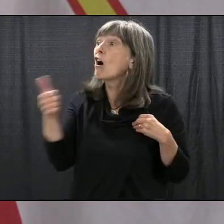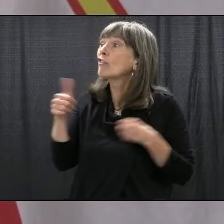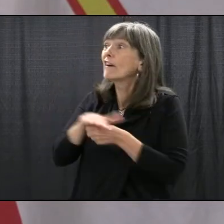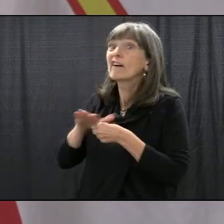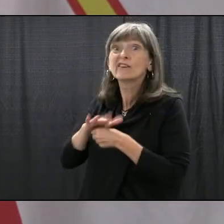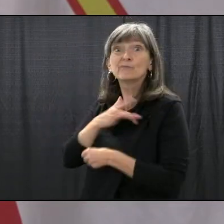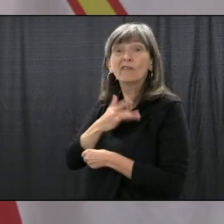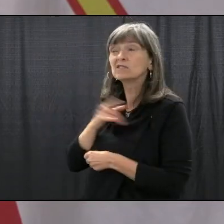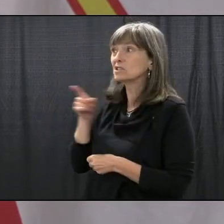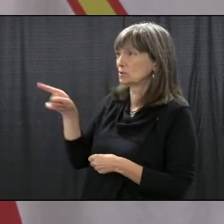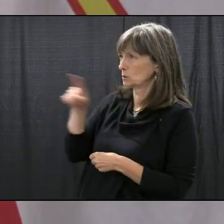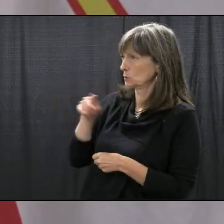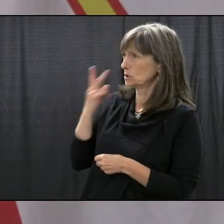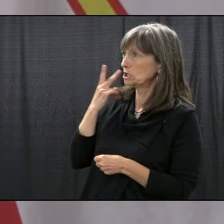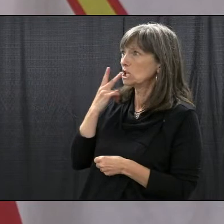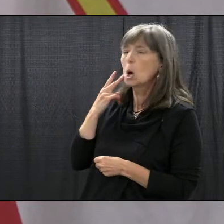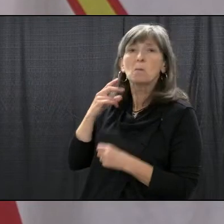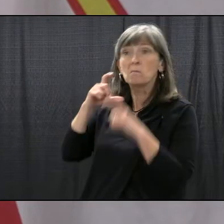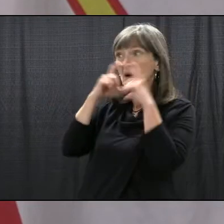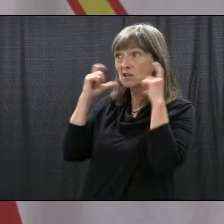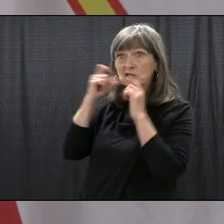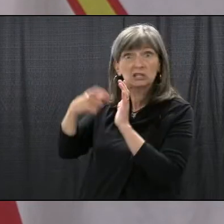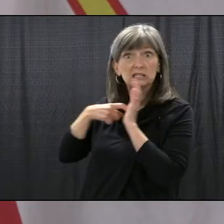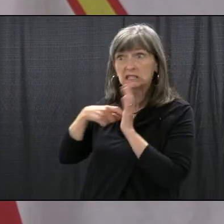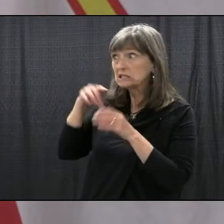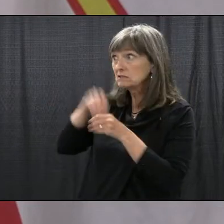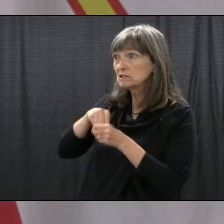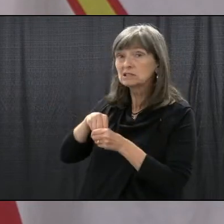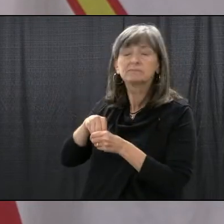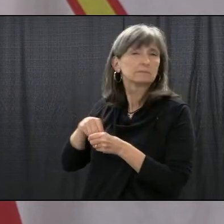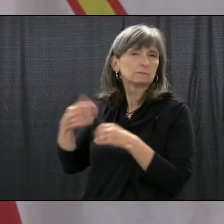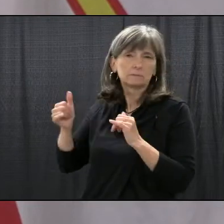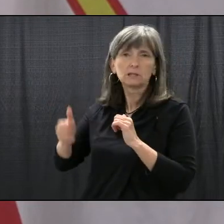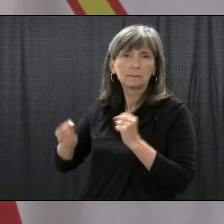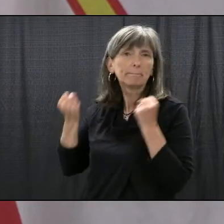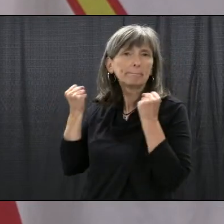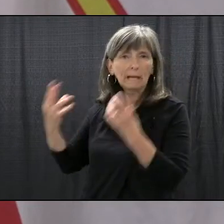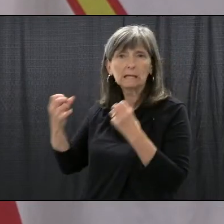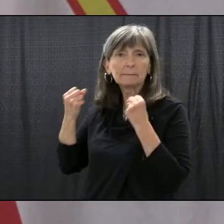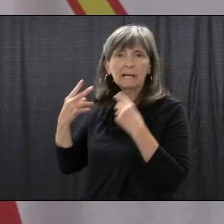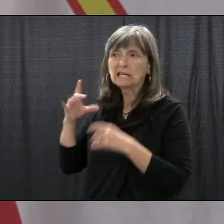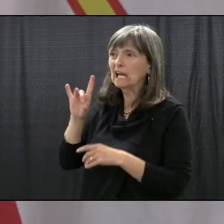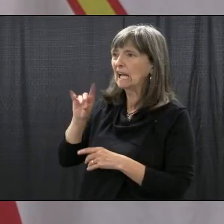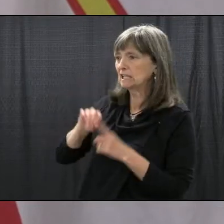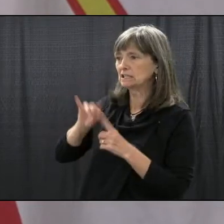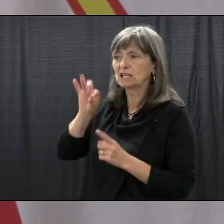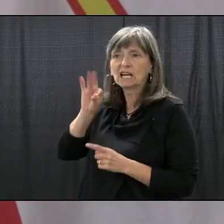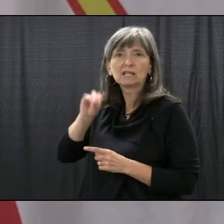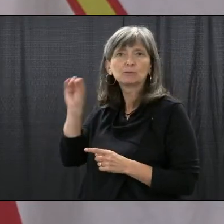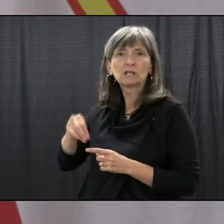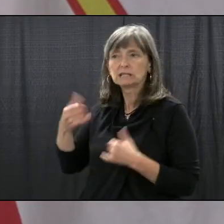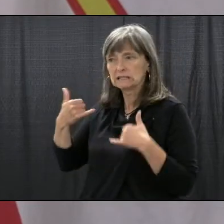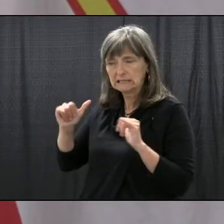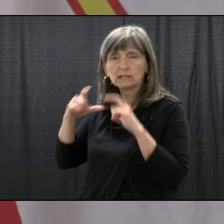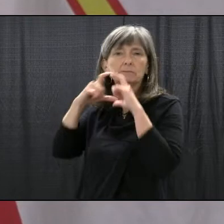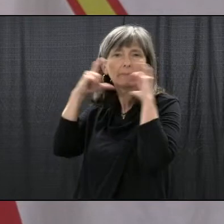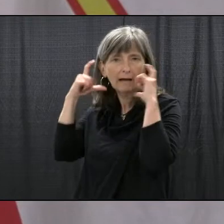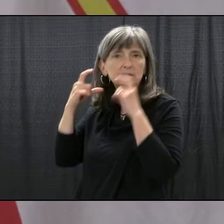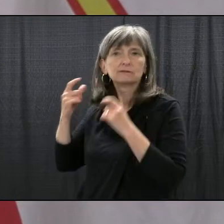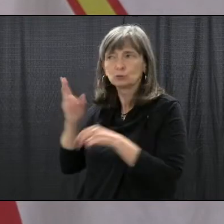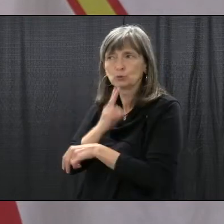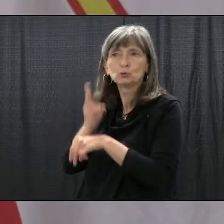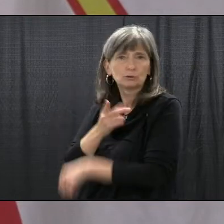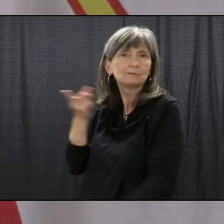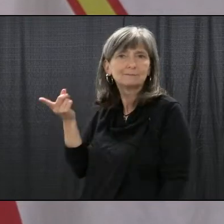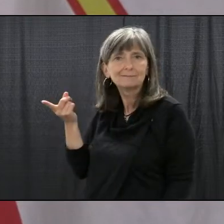mandates, there are still significant numbers in the range of 80 to 90% of people who report still using their